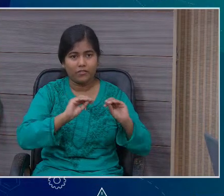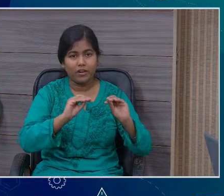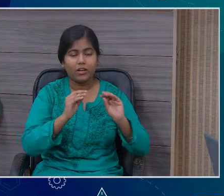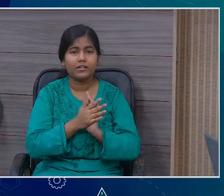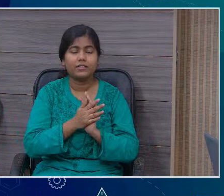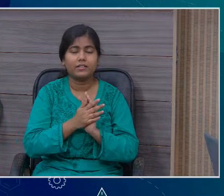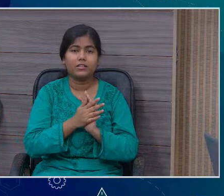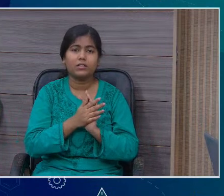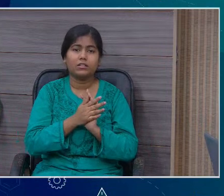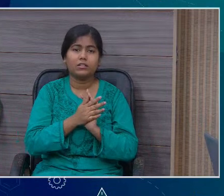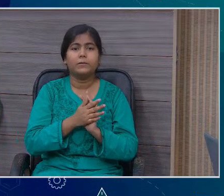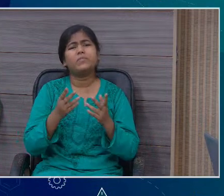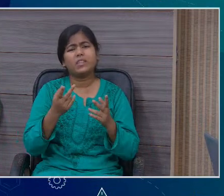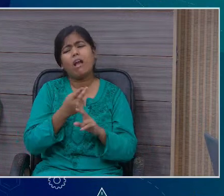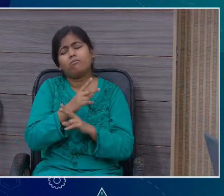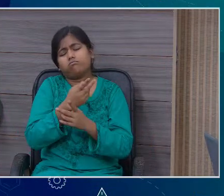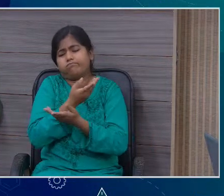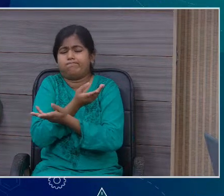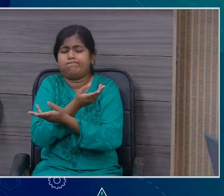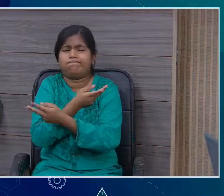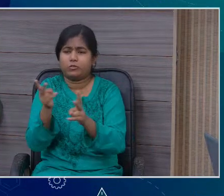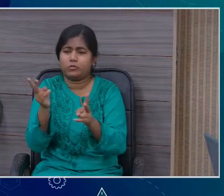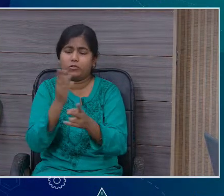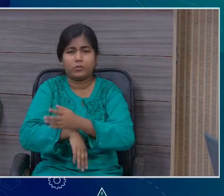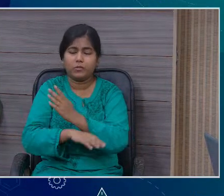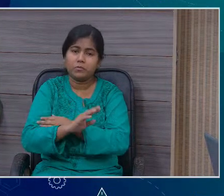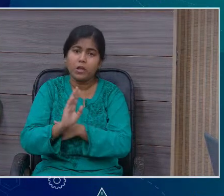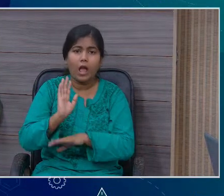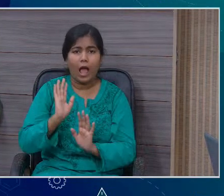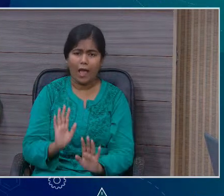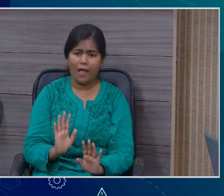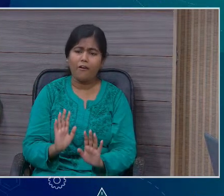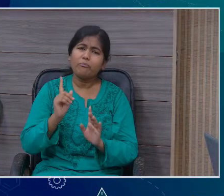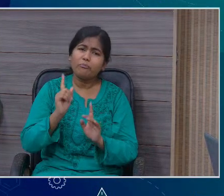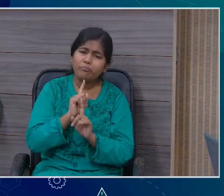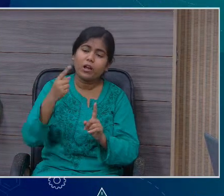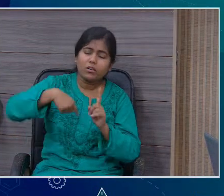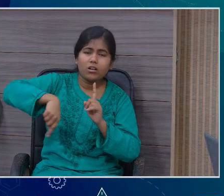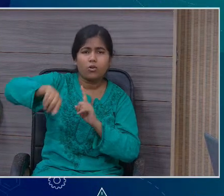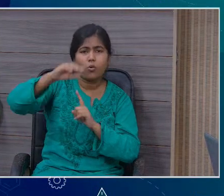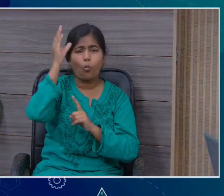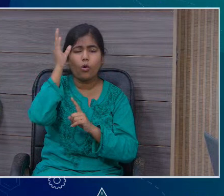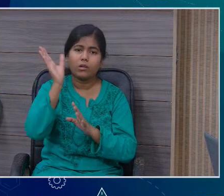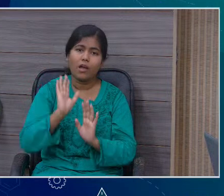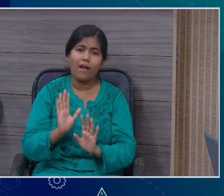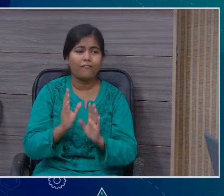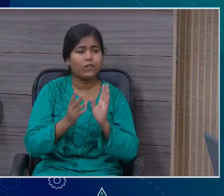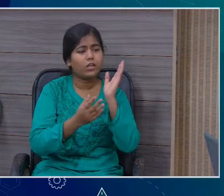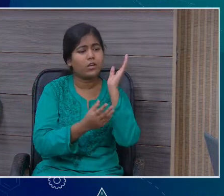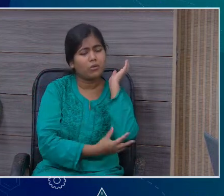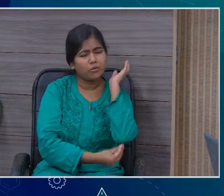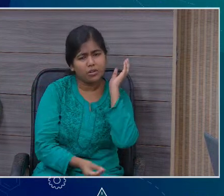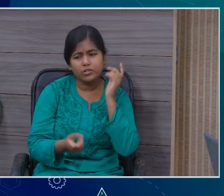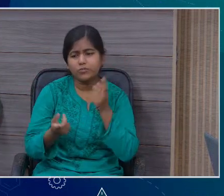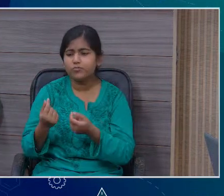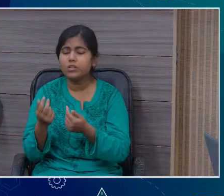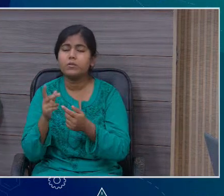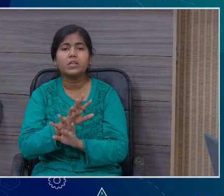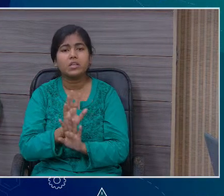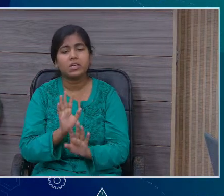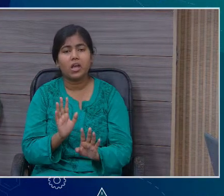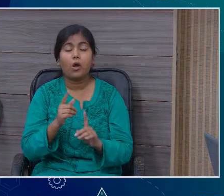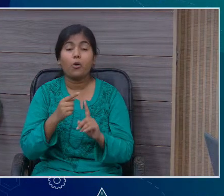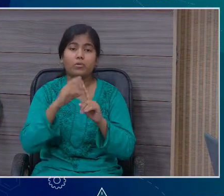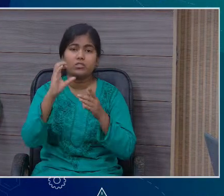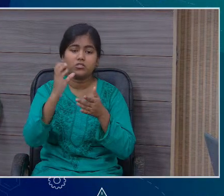the other disability, they have the concept of what rich or poor is, or what exactly the chapter is trying to